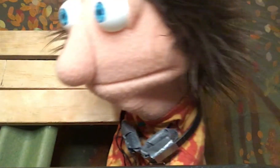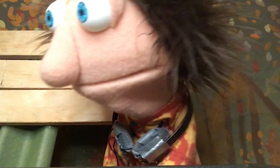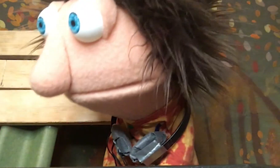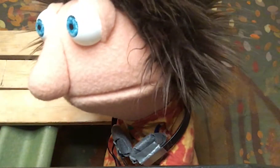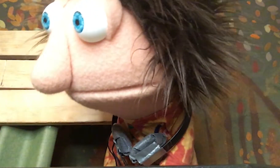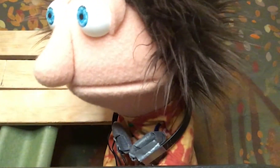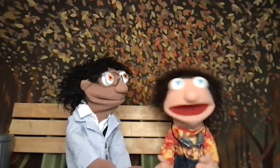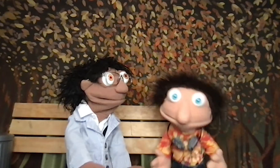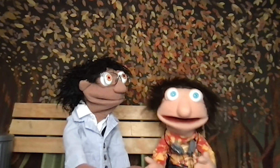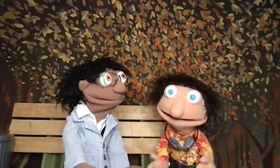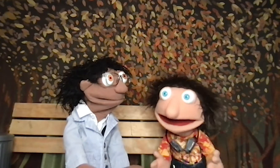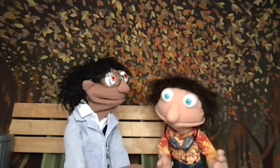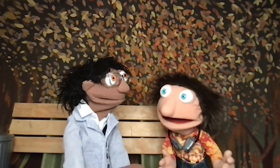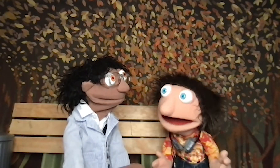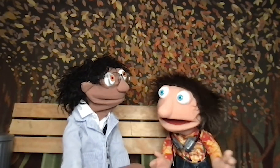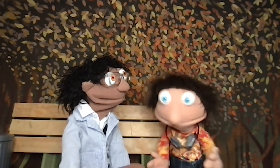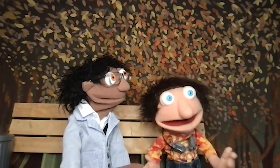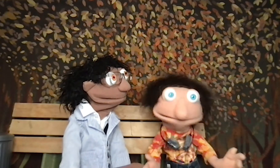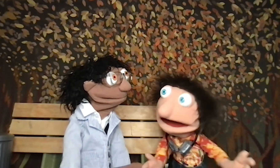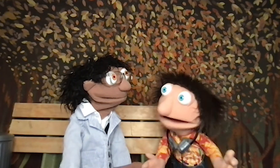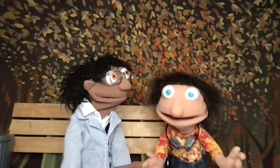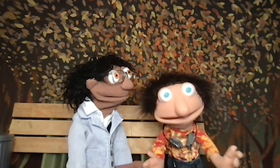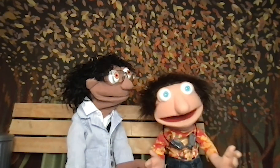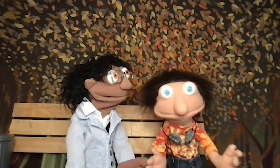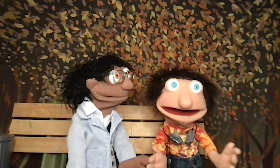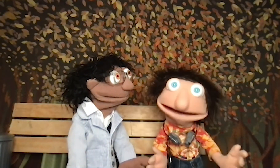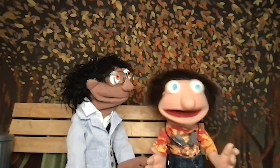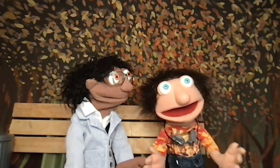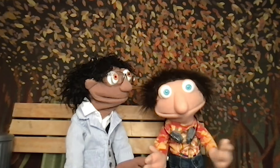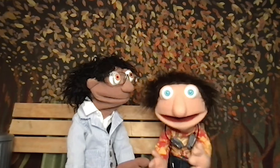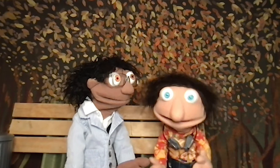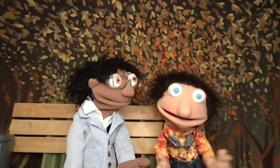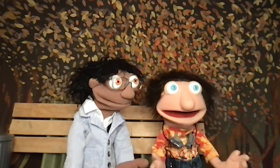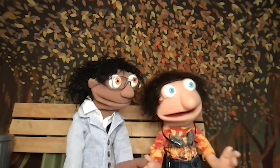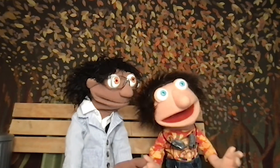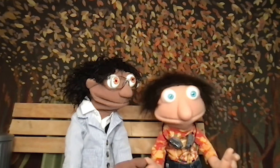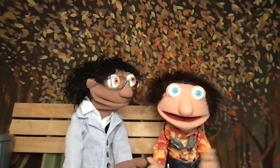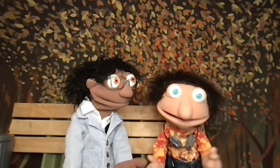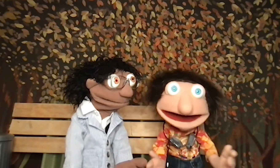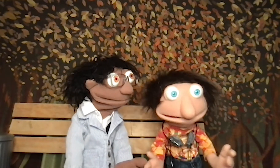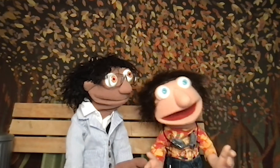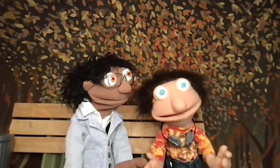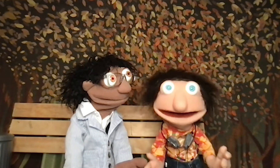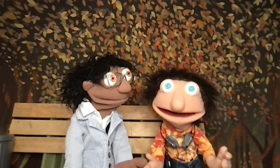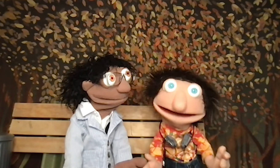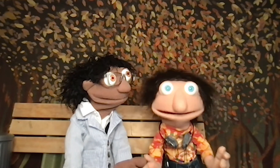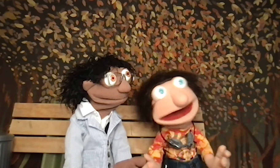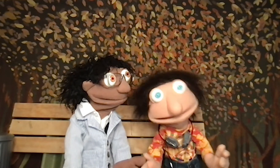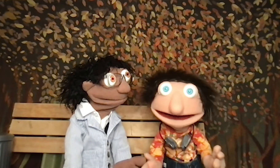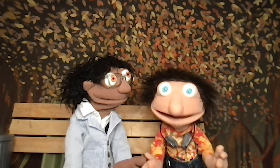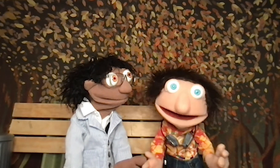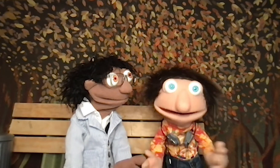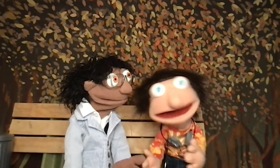not even sitting. And it's hot as hell, with no AC, so it smells like straight ass flakes, and the animals are worked up now too, so